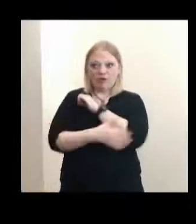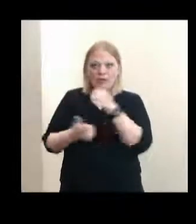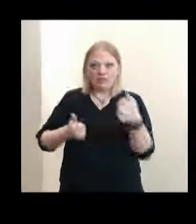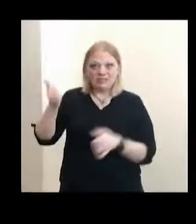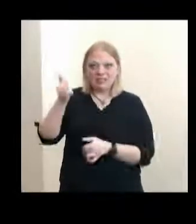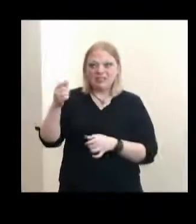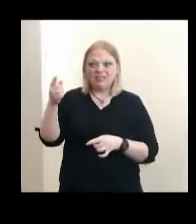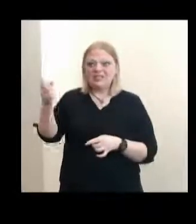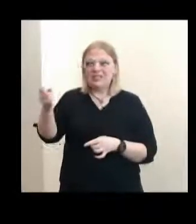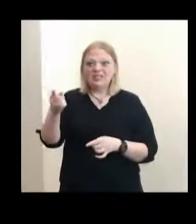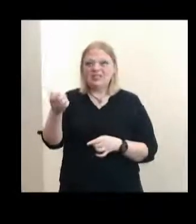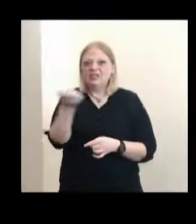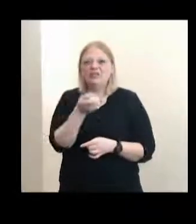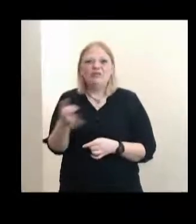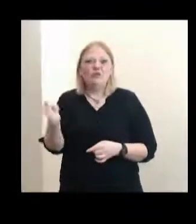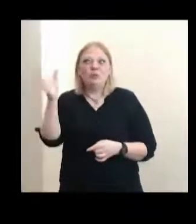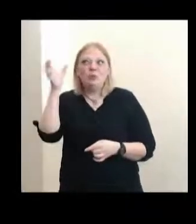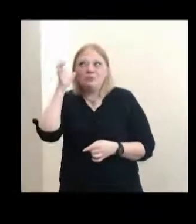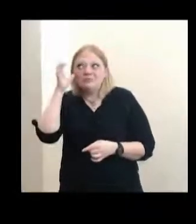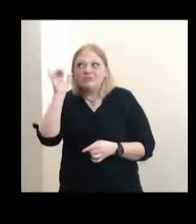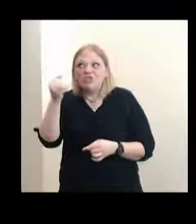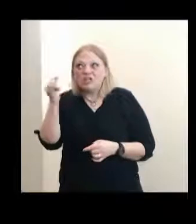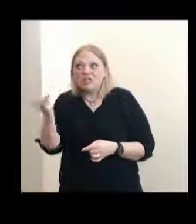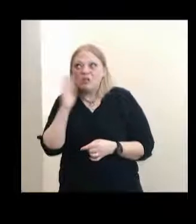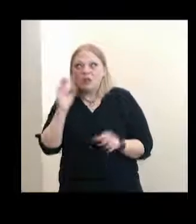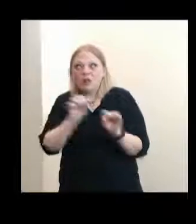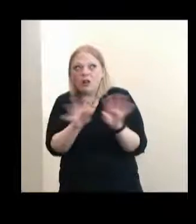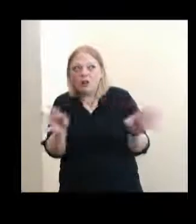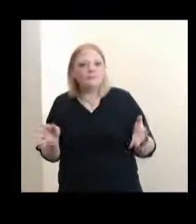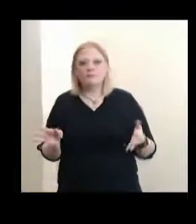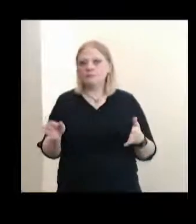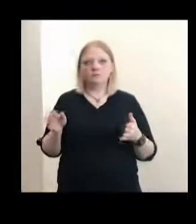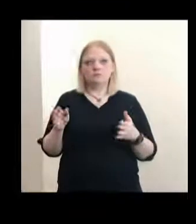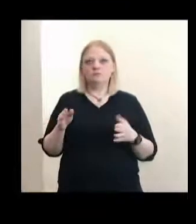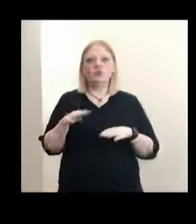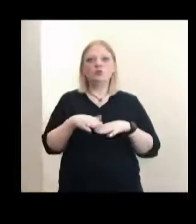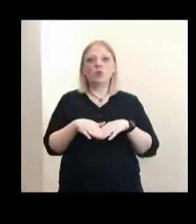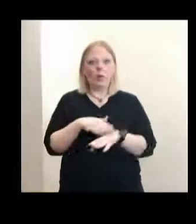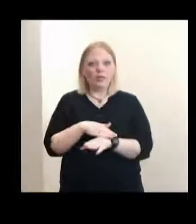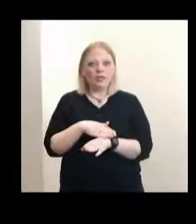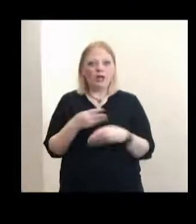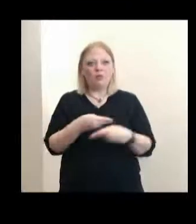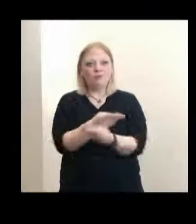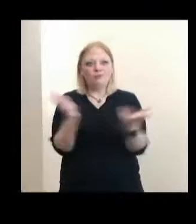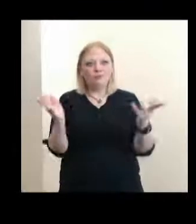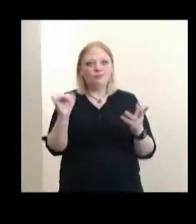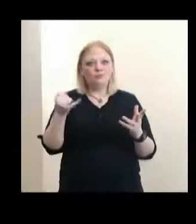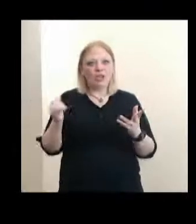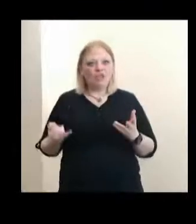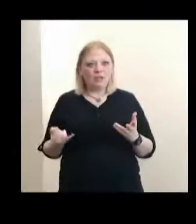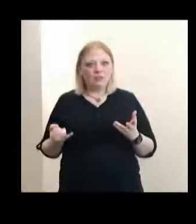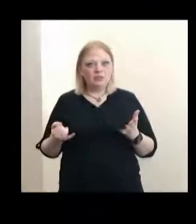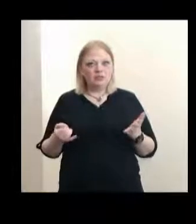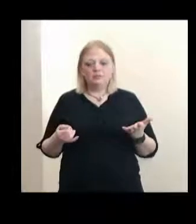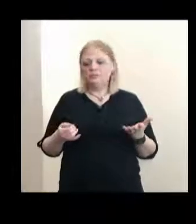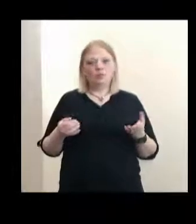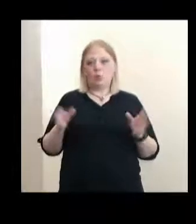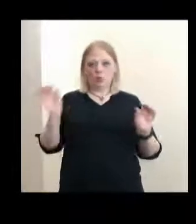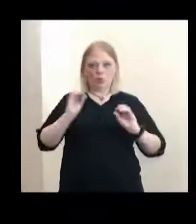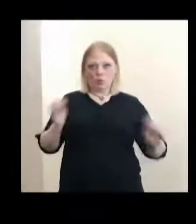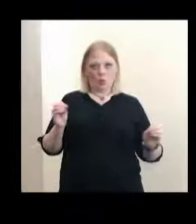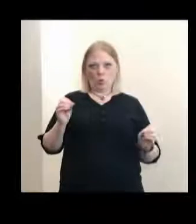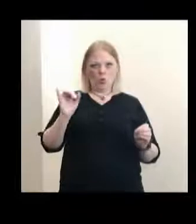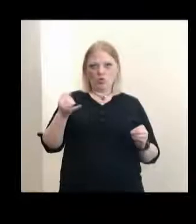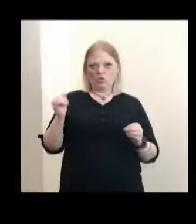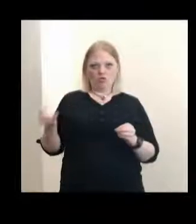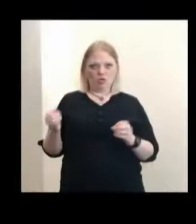very few of them are hearing of the Johnson & Johnson being distributed. There seems to be a slowdown, of course, in the distribution of that. So no Johnson & Johnson,